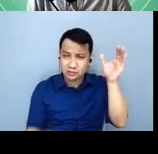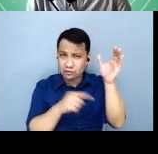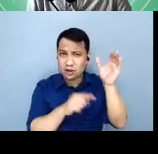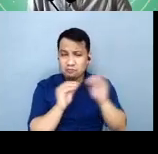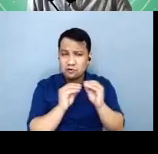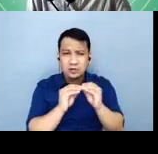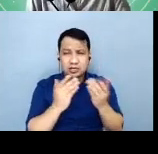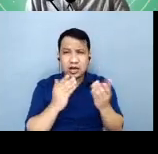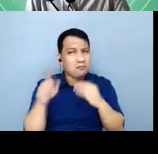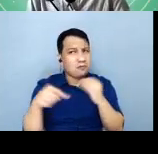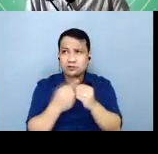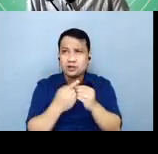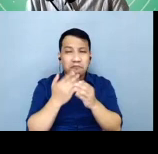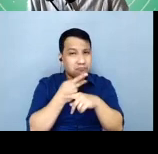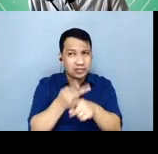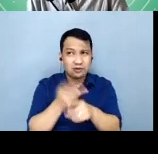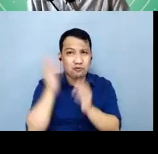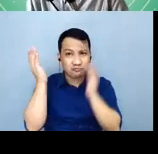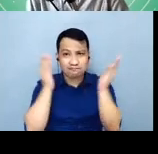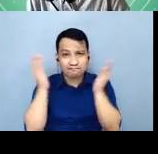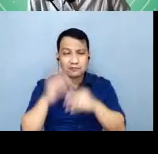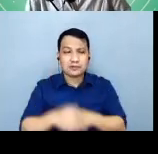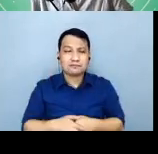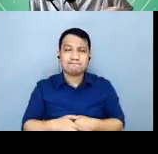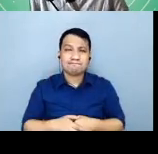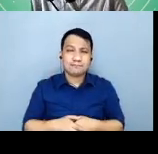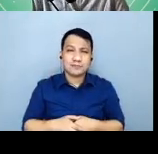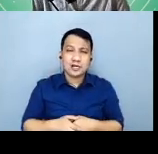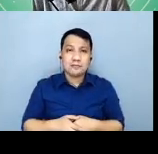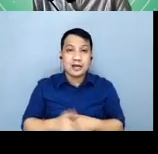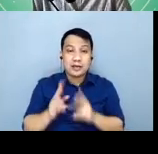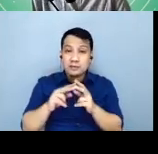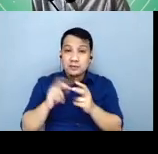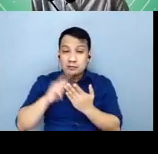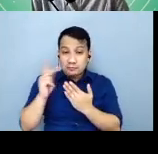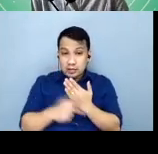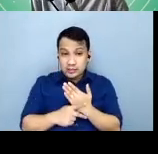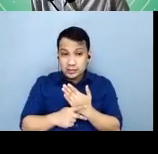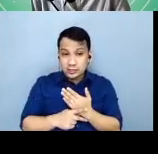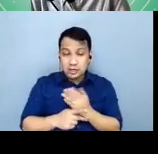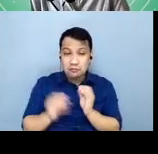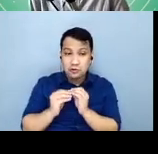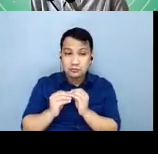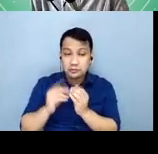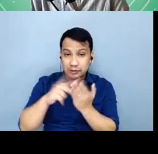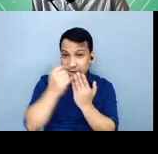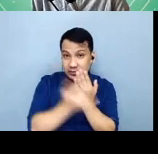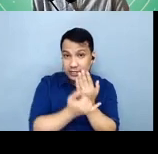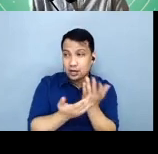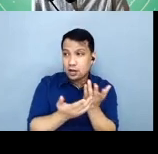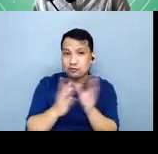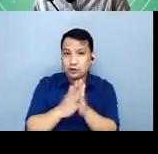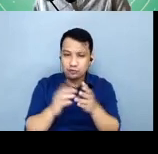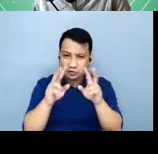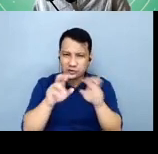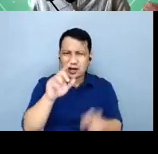service. Even projects, for example, I assume some who are attending here are students. When we look at our thesis, it